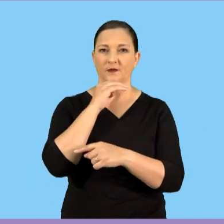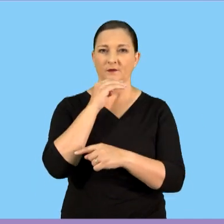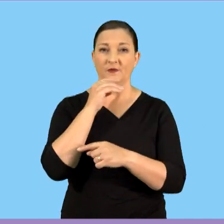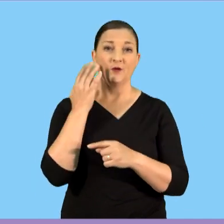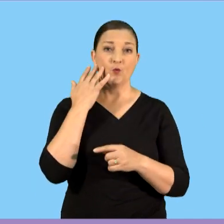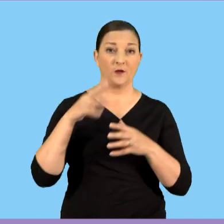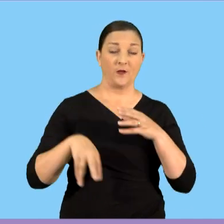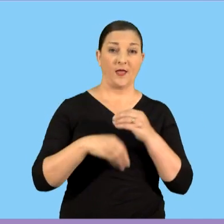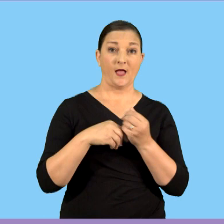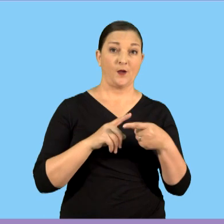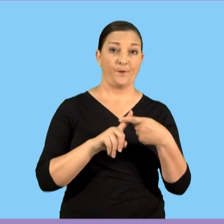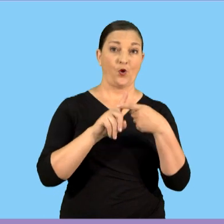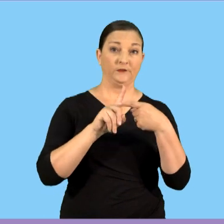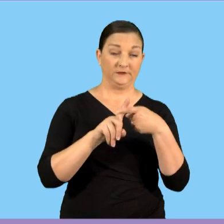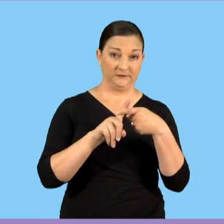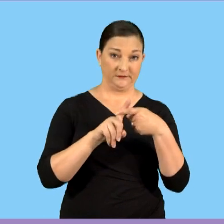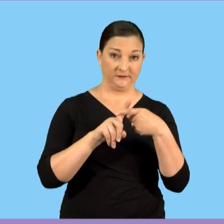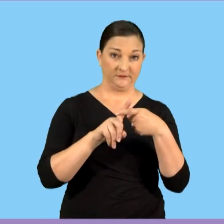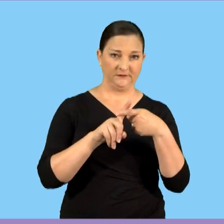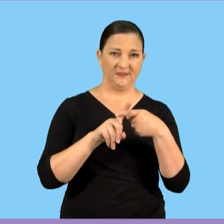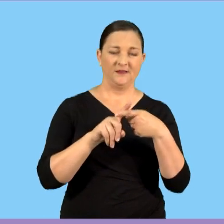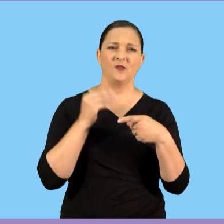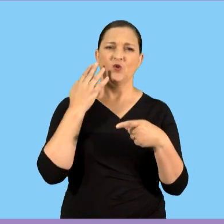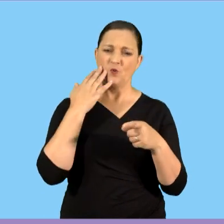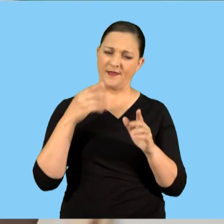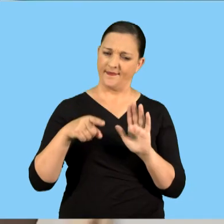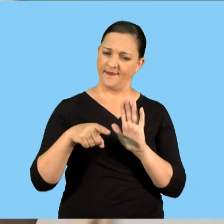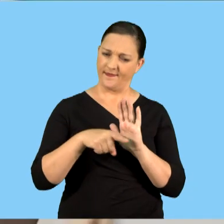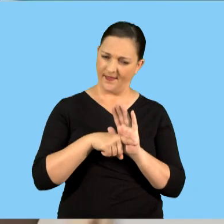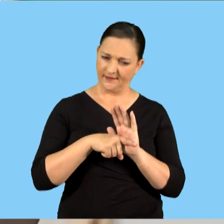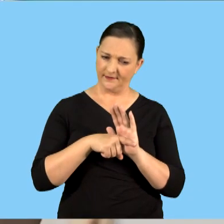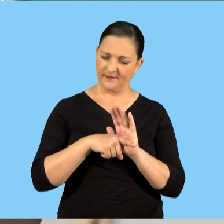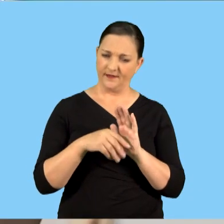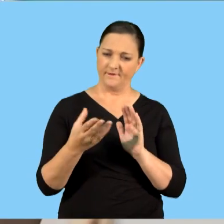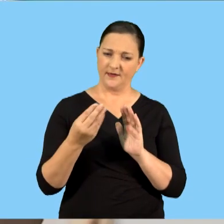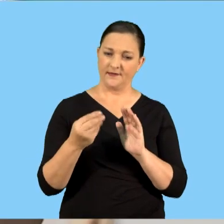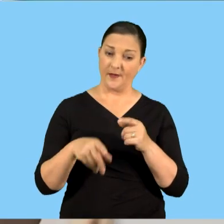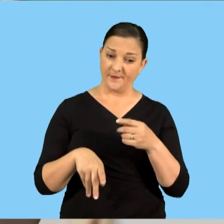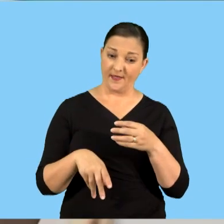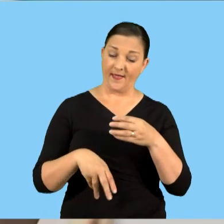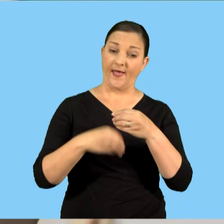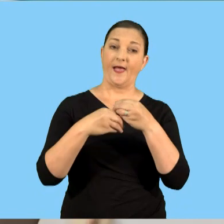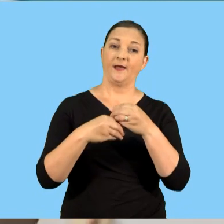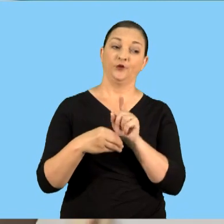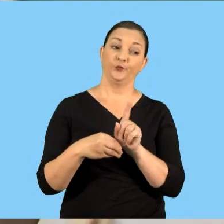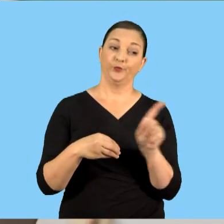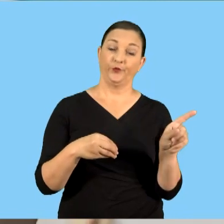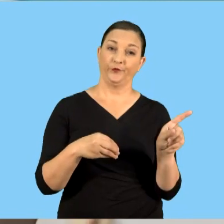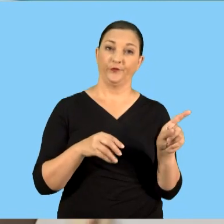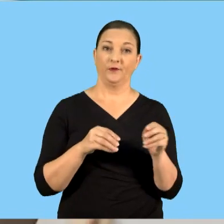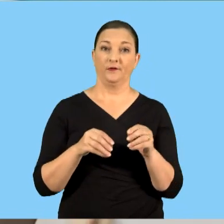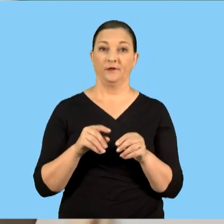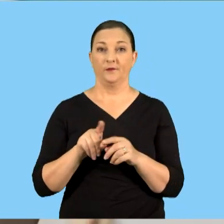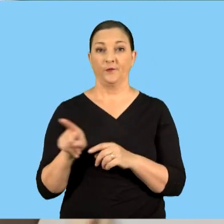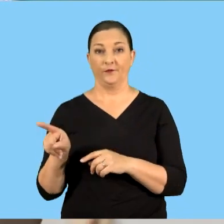and we move to the right, it means if we add negative numbers, then we move to the left. The same as subtracting